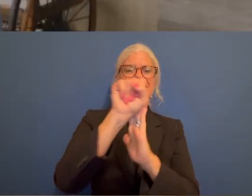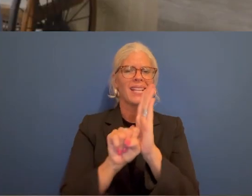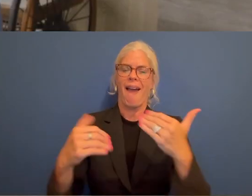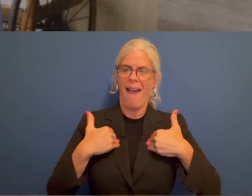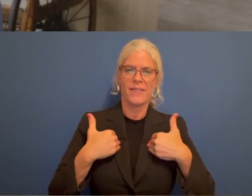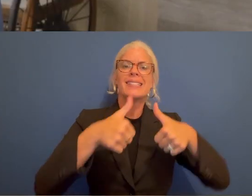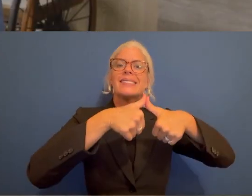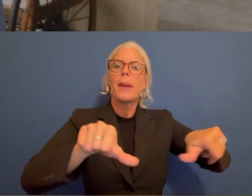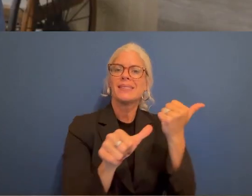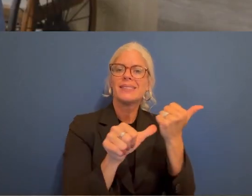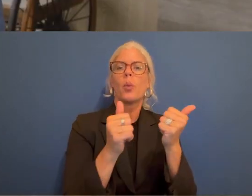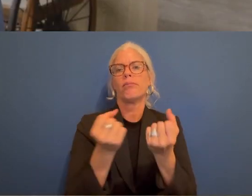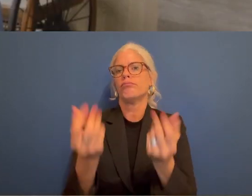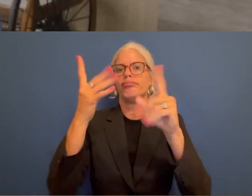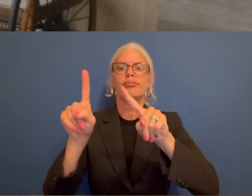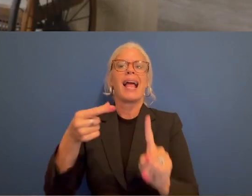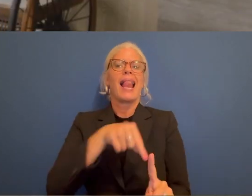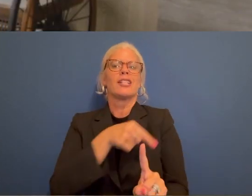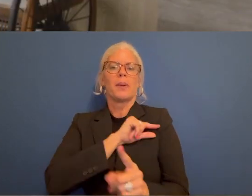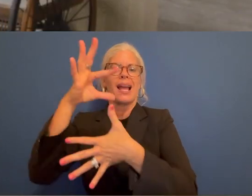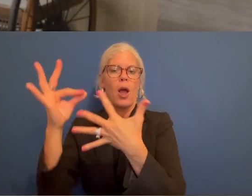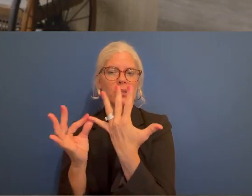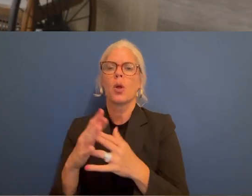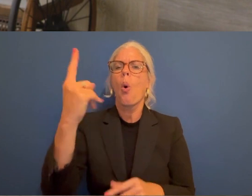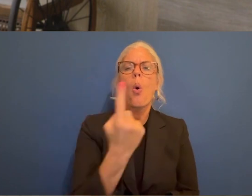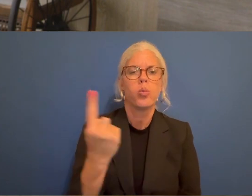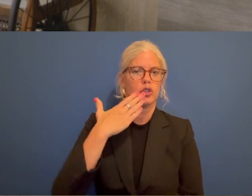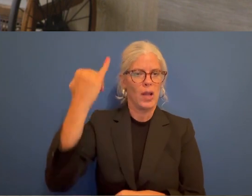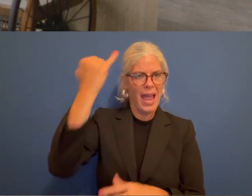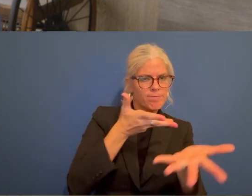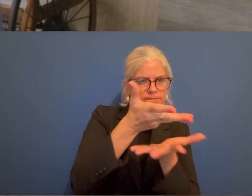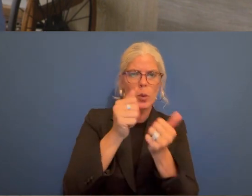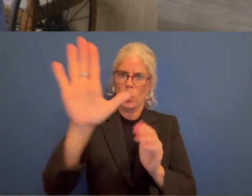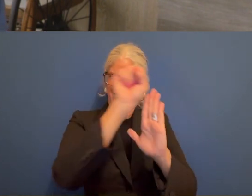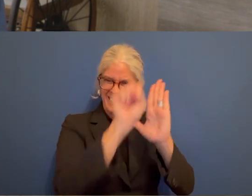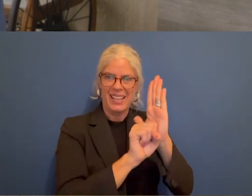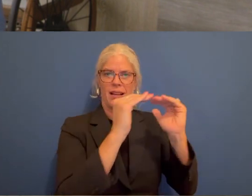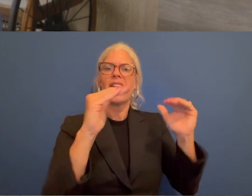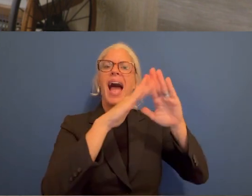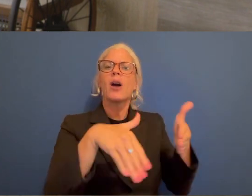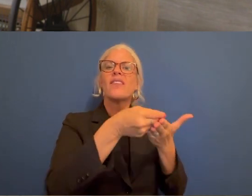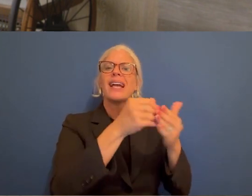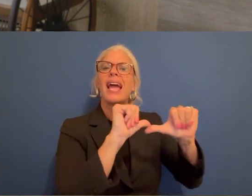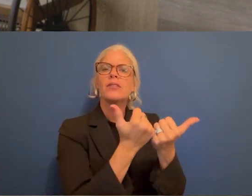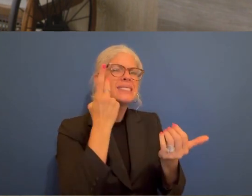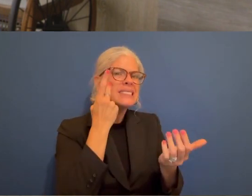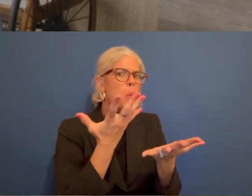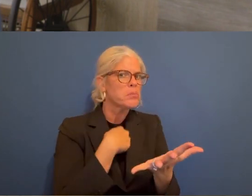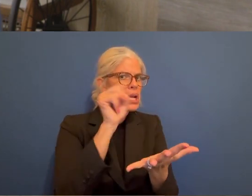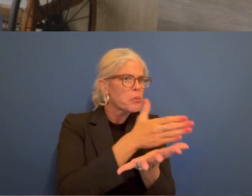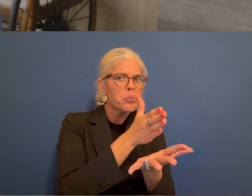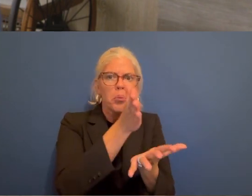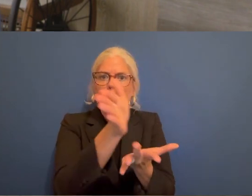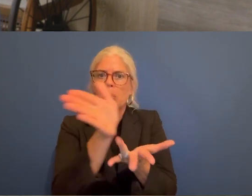state offers down payment assistance with multiple eligibility categories. It's always a good idea to consult with your state's housing